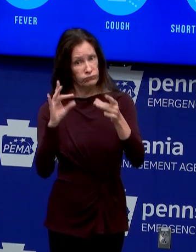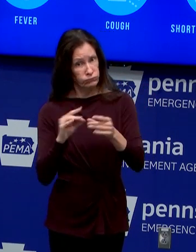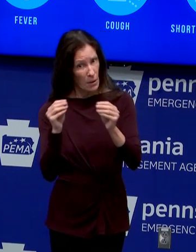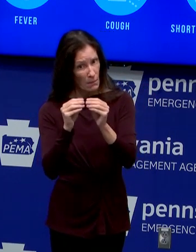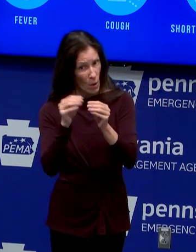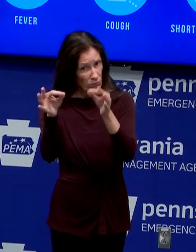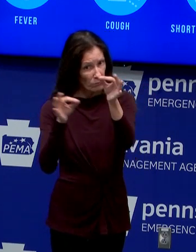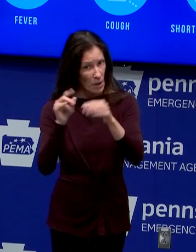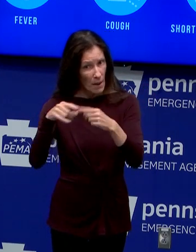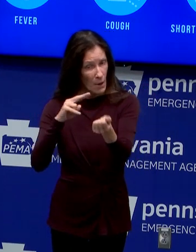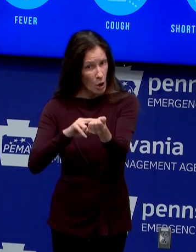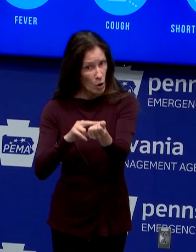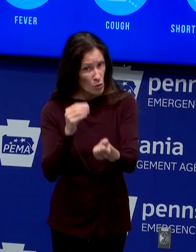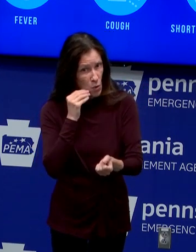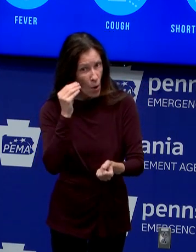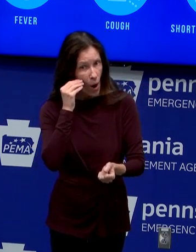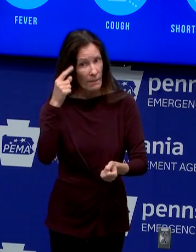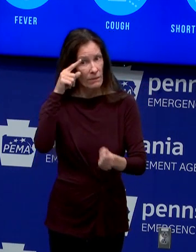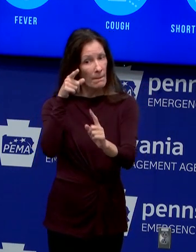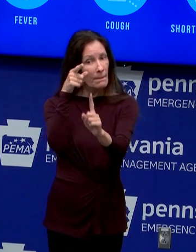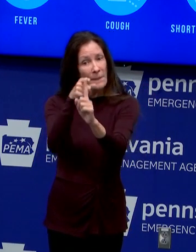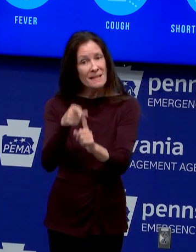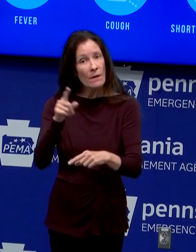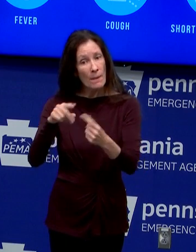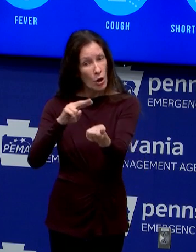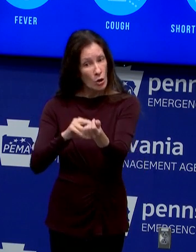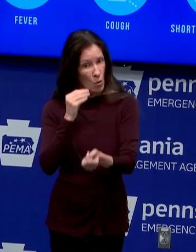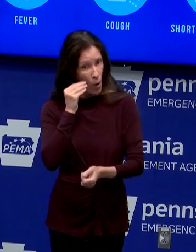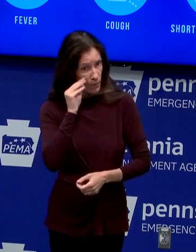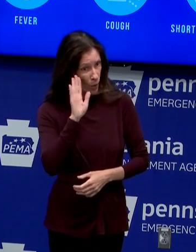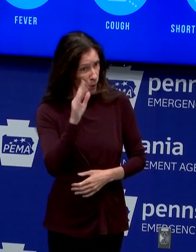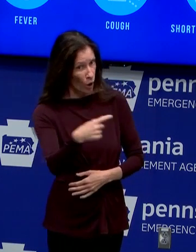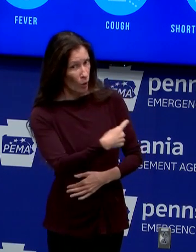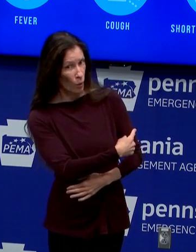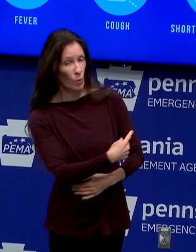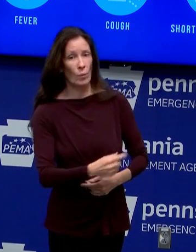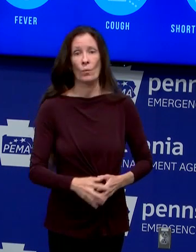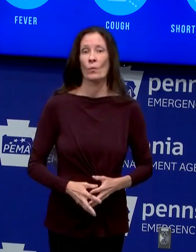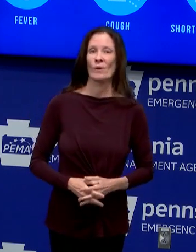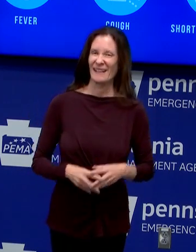released about specific homes with cases? As I just stated, we'll be releasing that